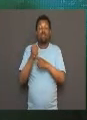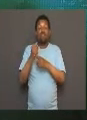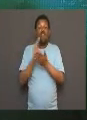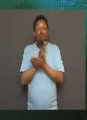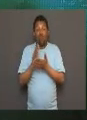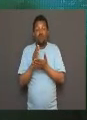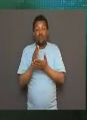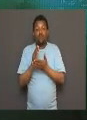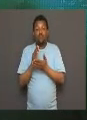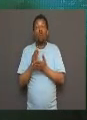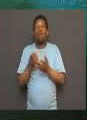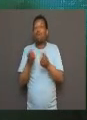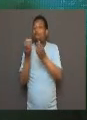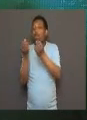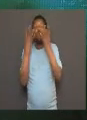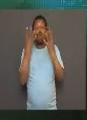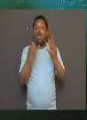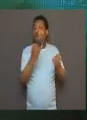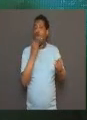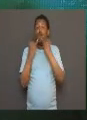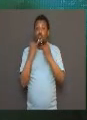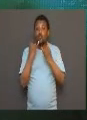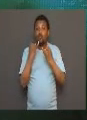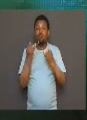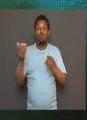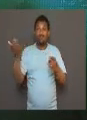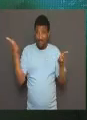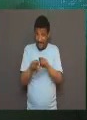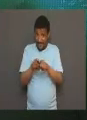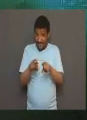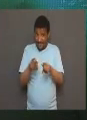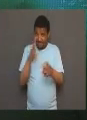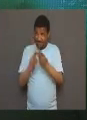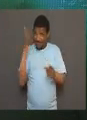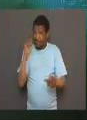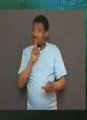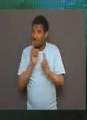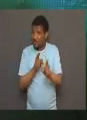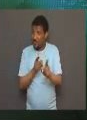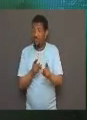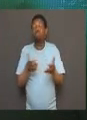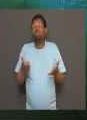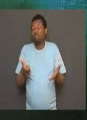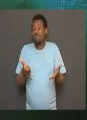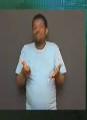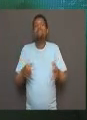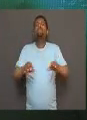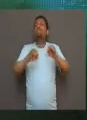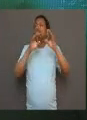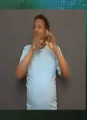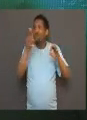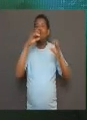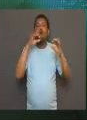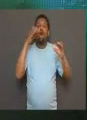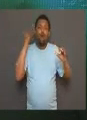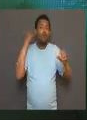quite a bit of information. Were your answers accurate? If so, you are doing